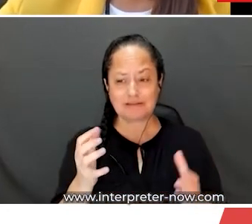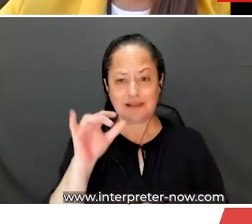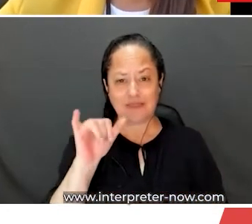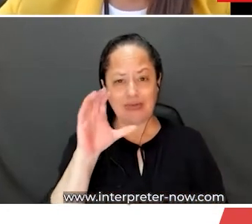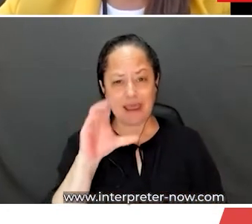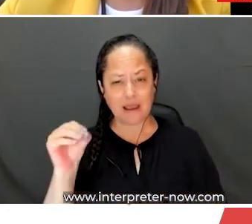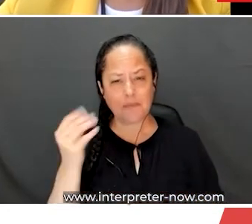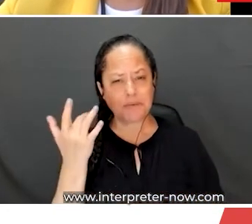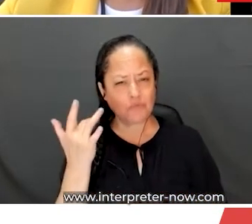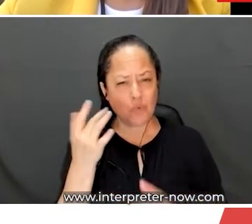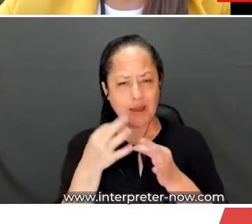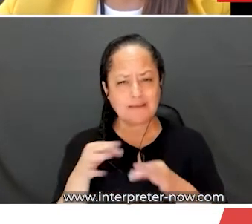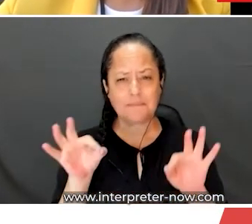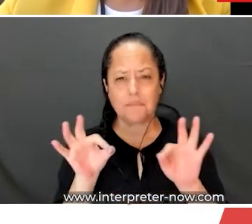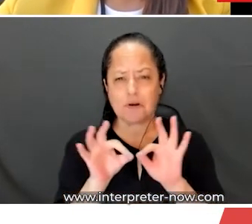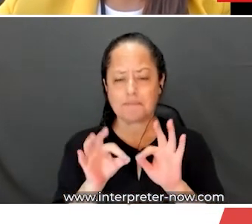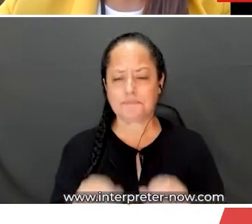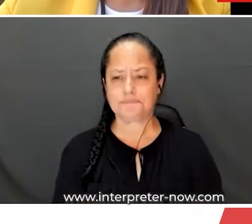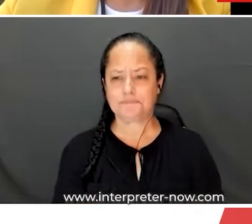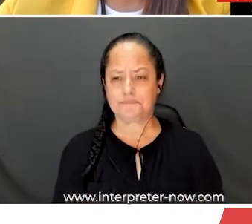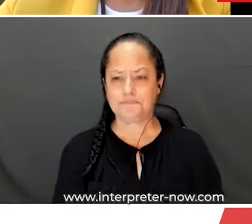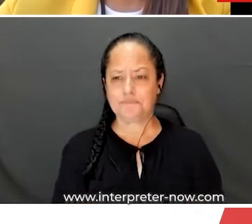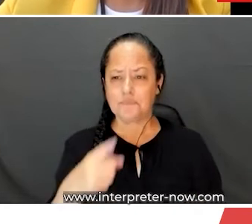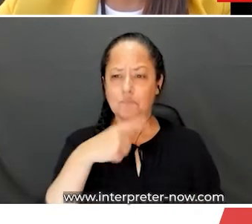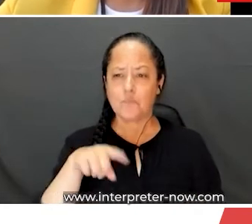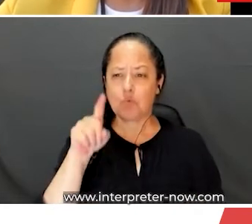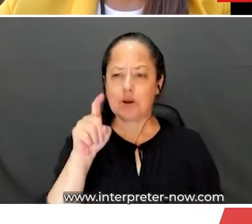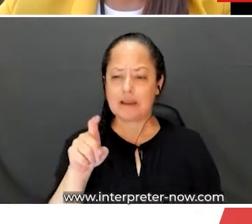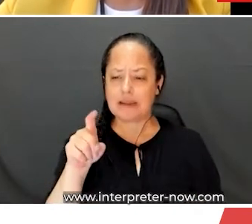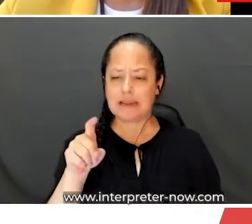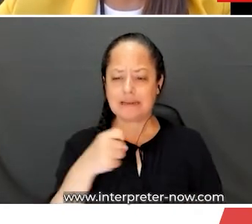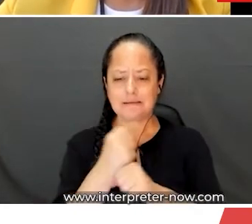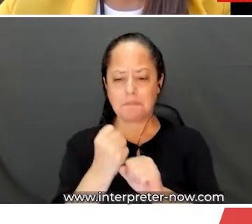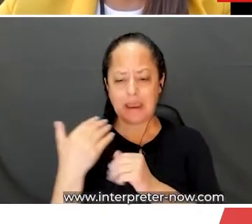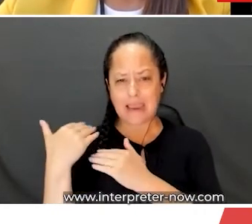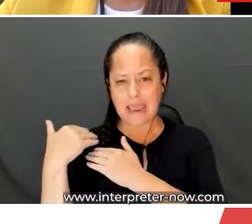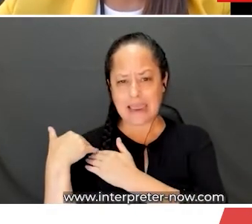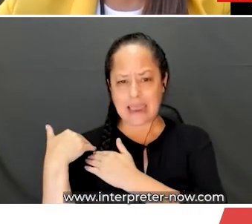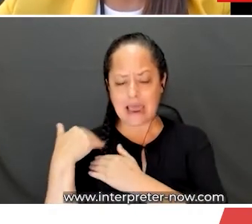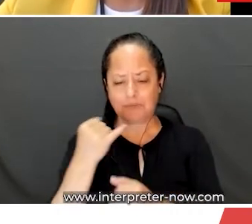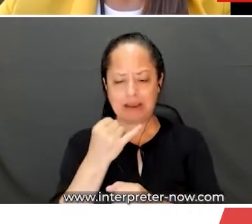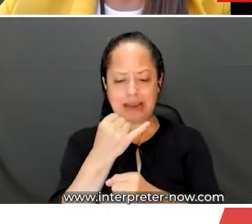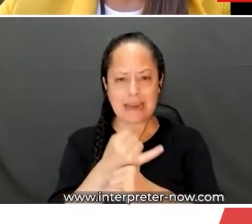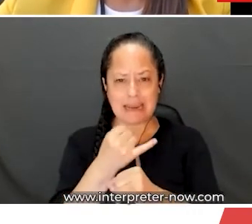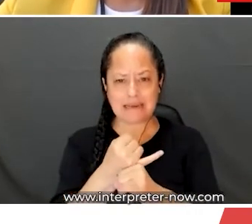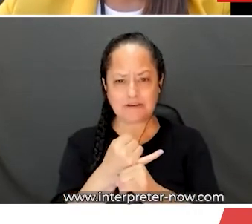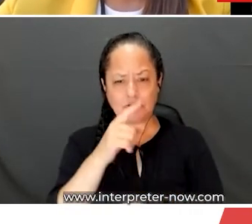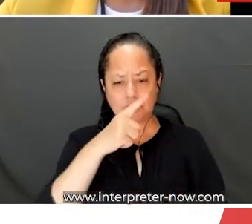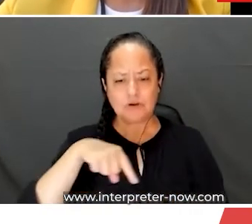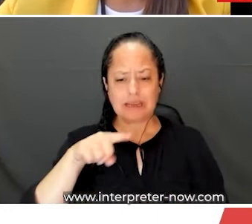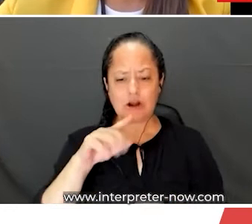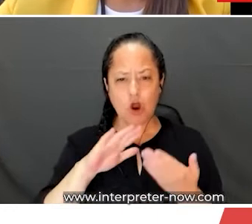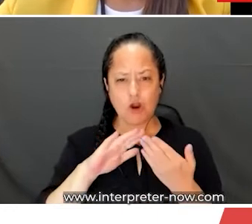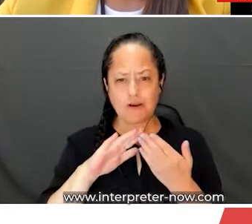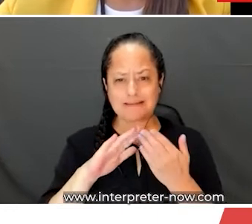is important, because we need to make accountable as well the institutions that are in our cities